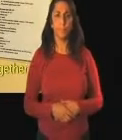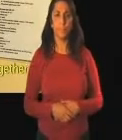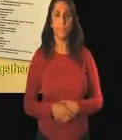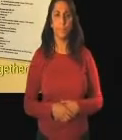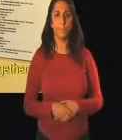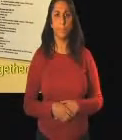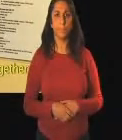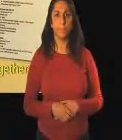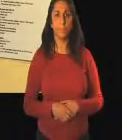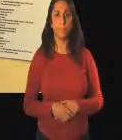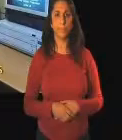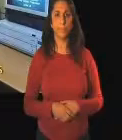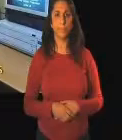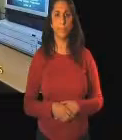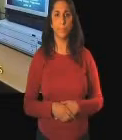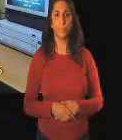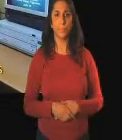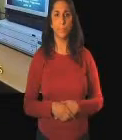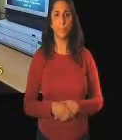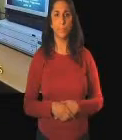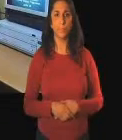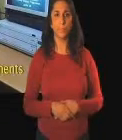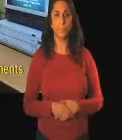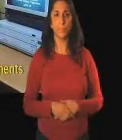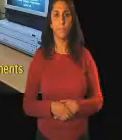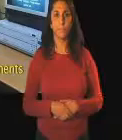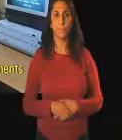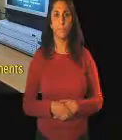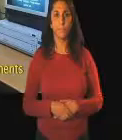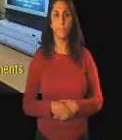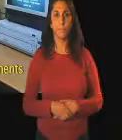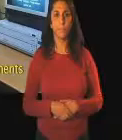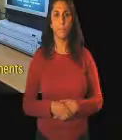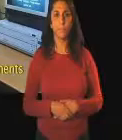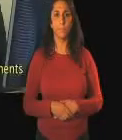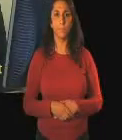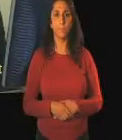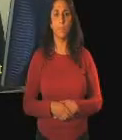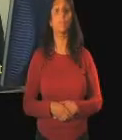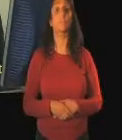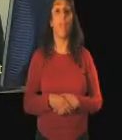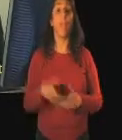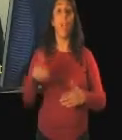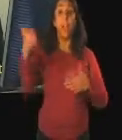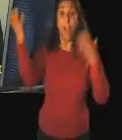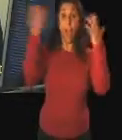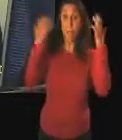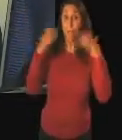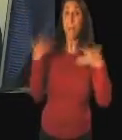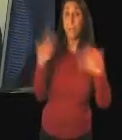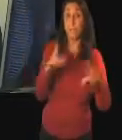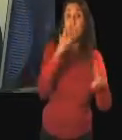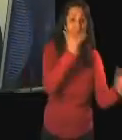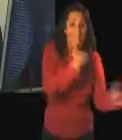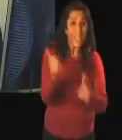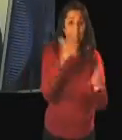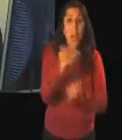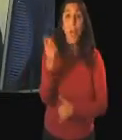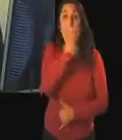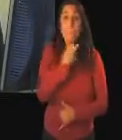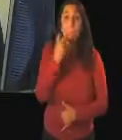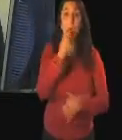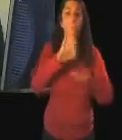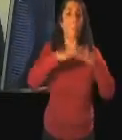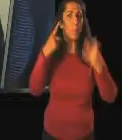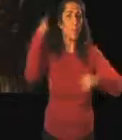aspects working together. And part of the assessment is we tease out those different elements and so some of the tests that Ann Ampritt will